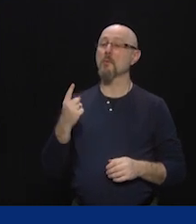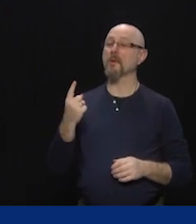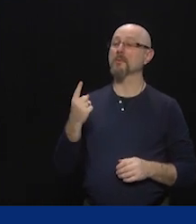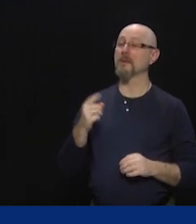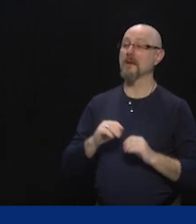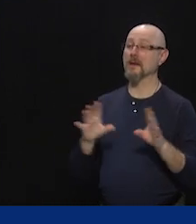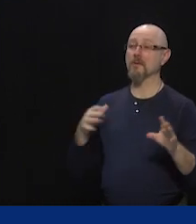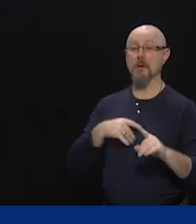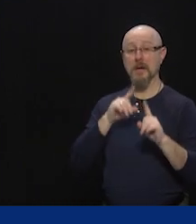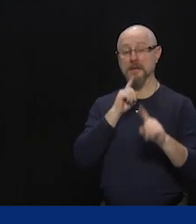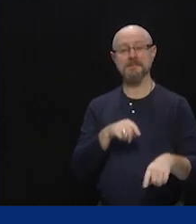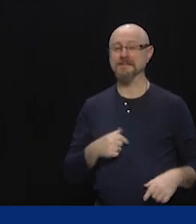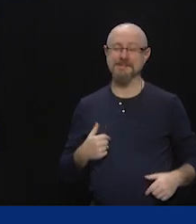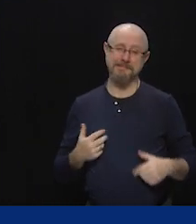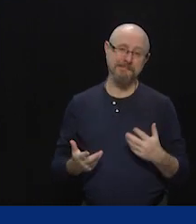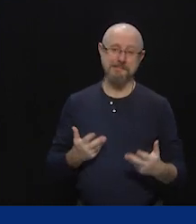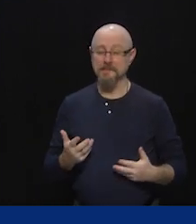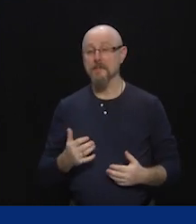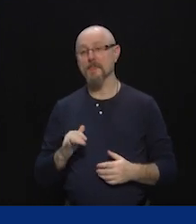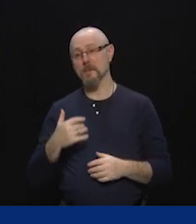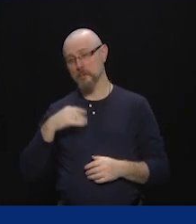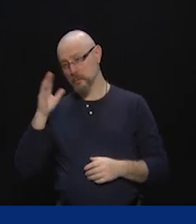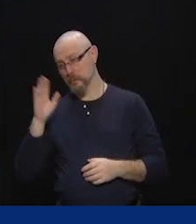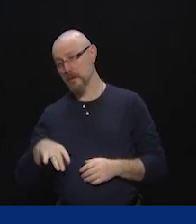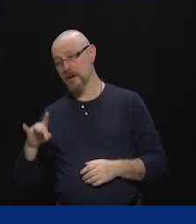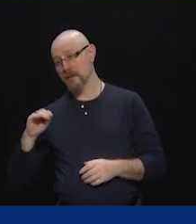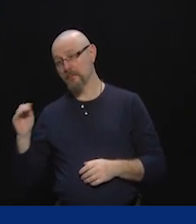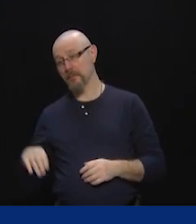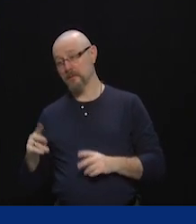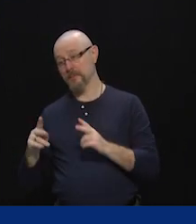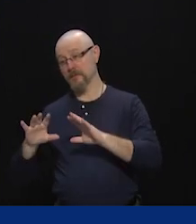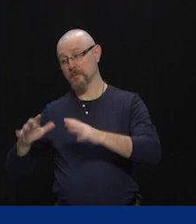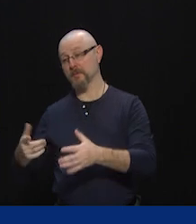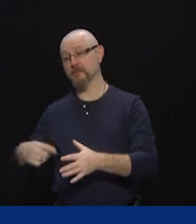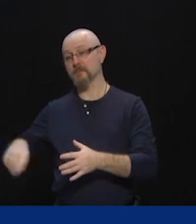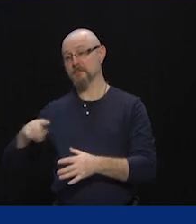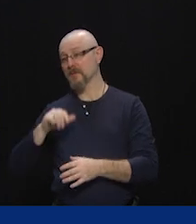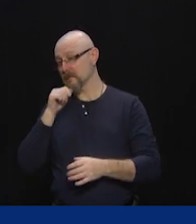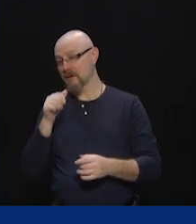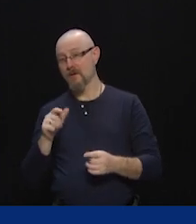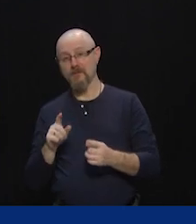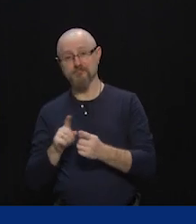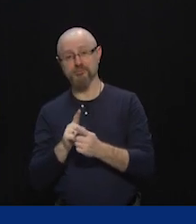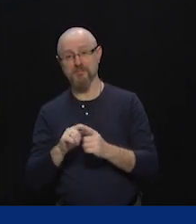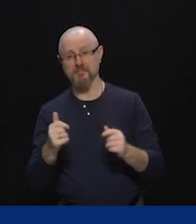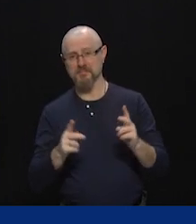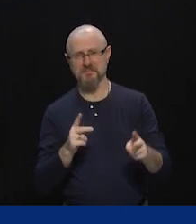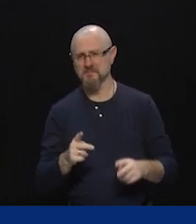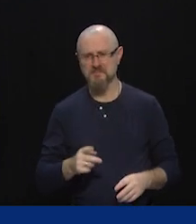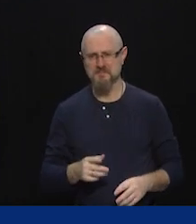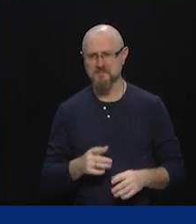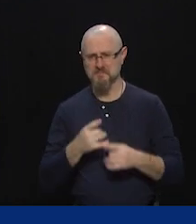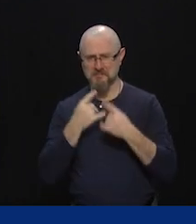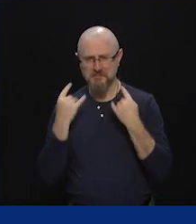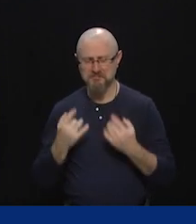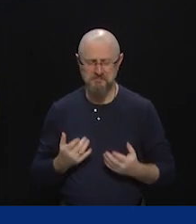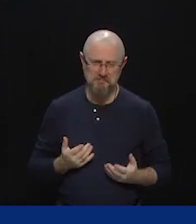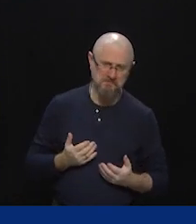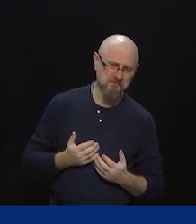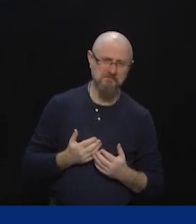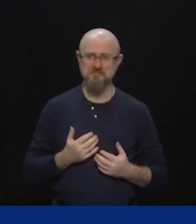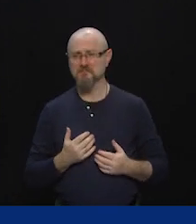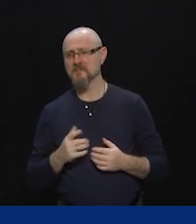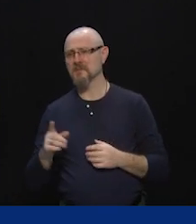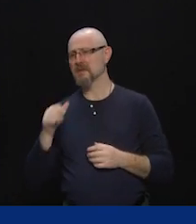make the decision that 80% of people who do not come in contact with other people who wear masks every single day, we've not seen